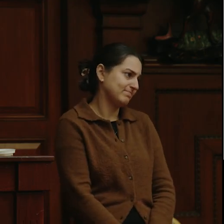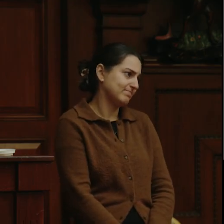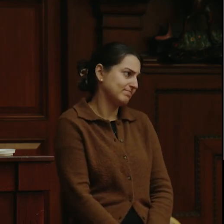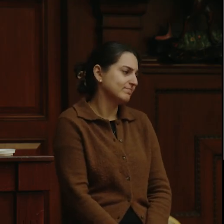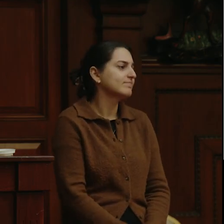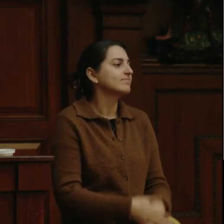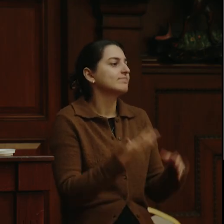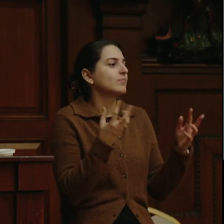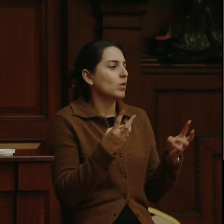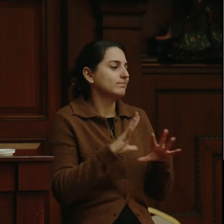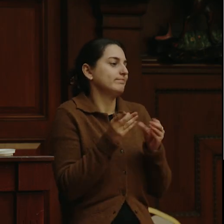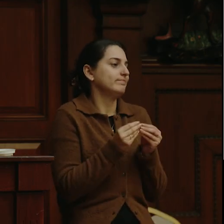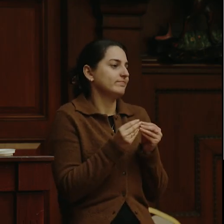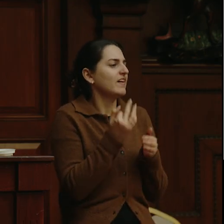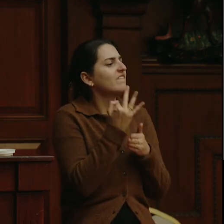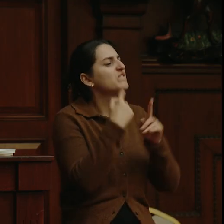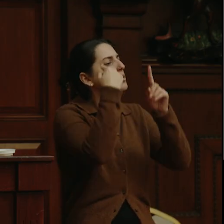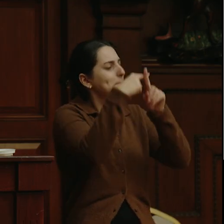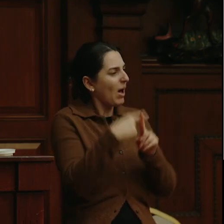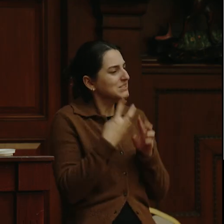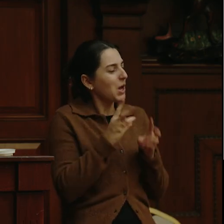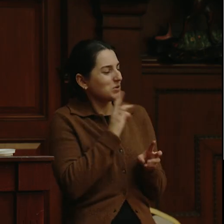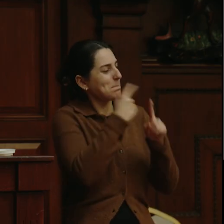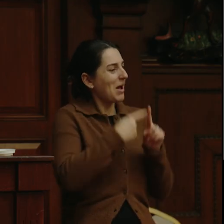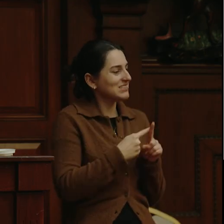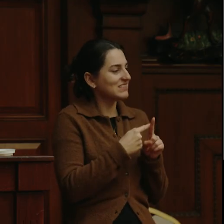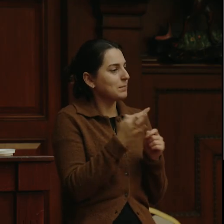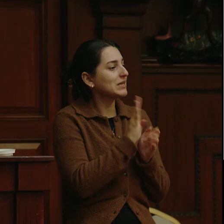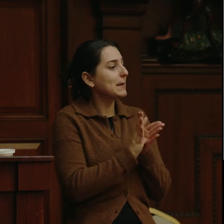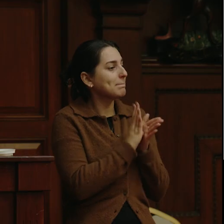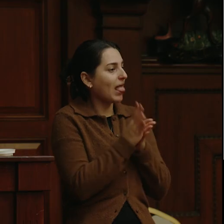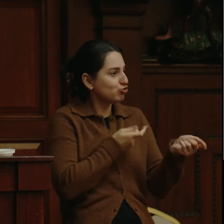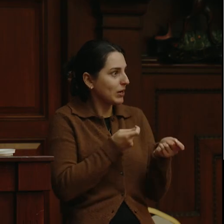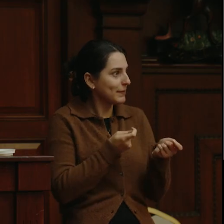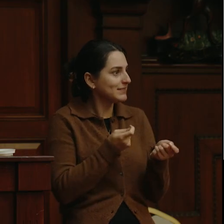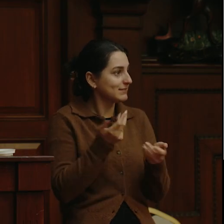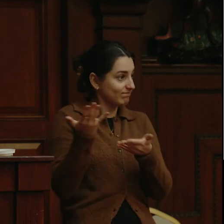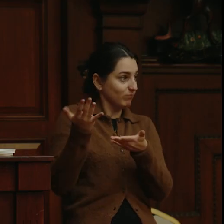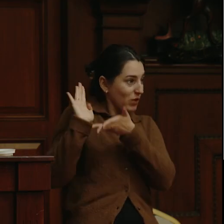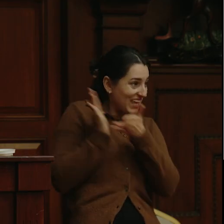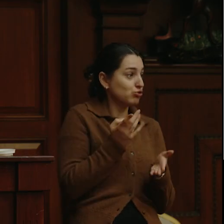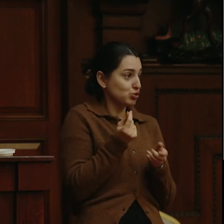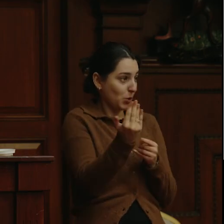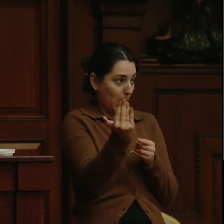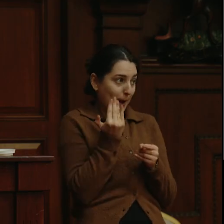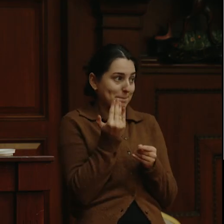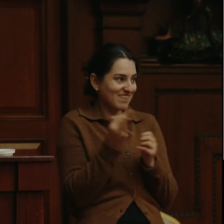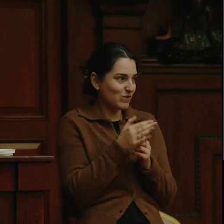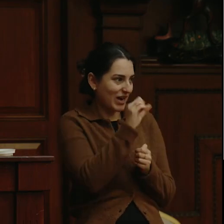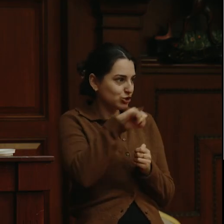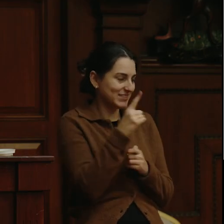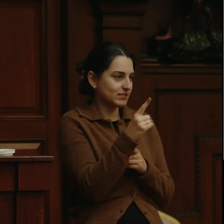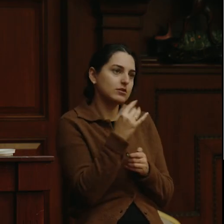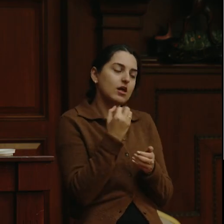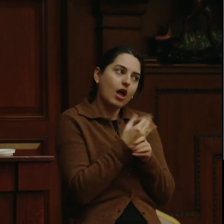So I want to end up with a few positive slides because the biologics are coming for Sjögren's. So they typically, like